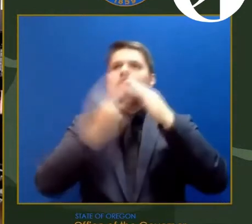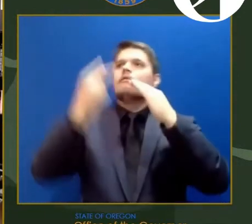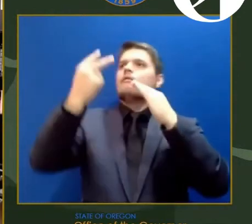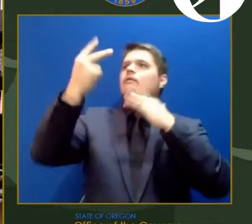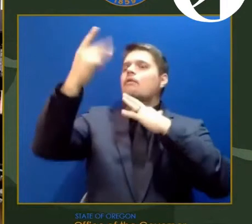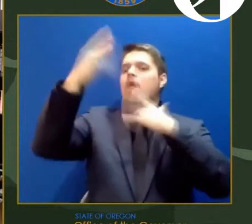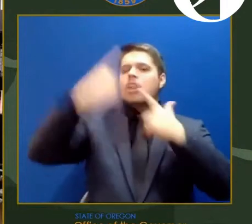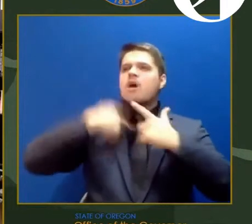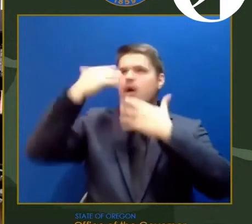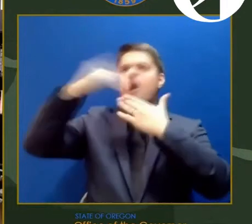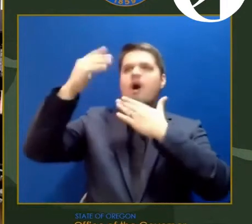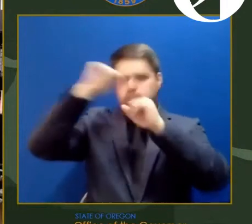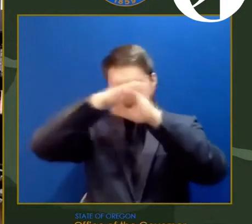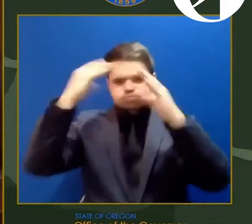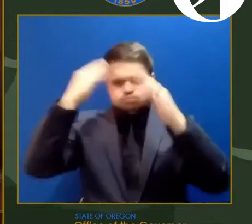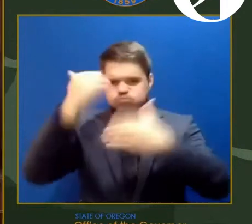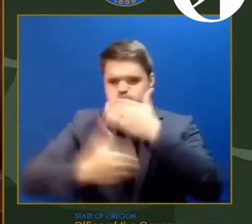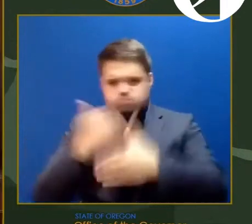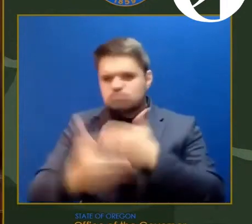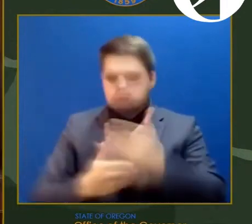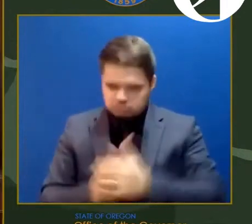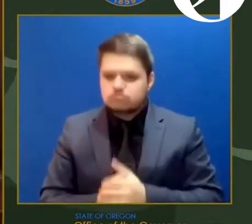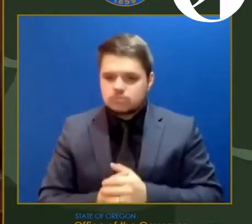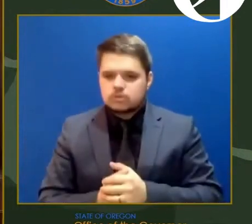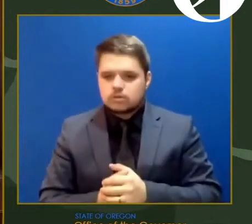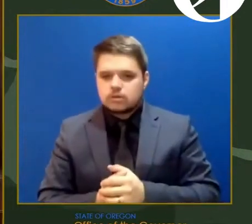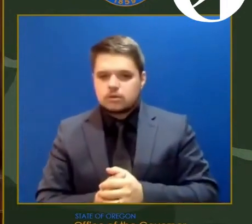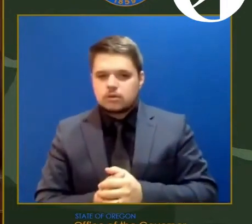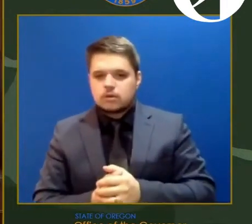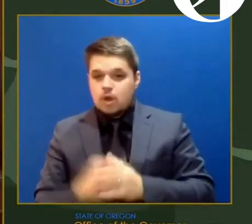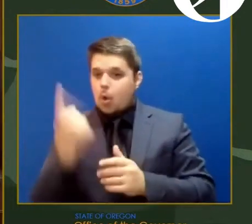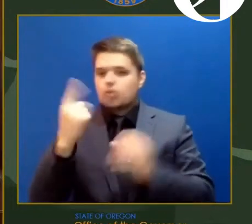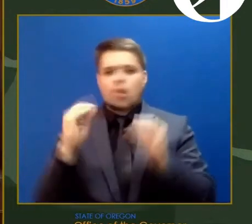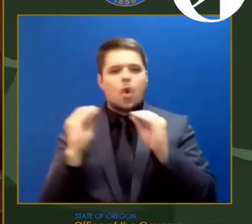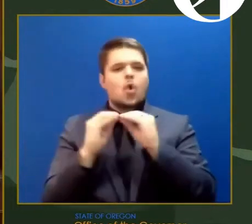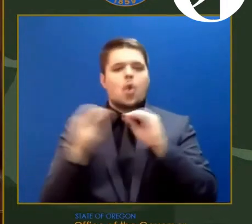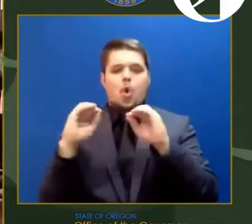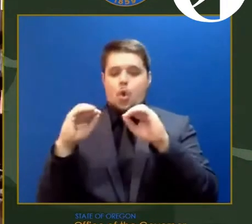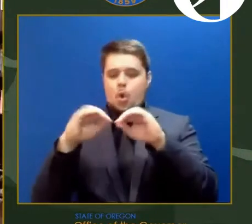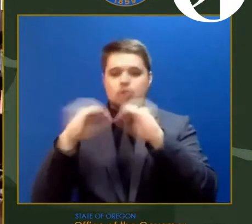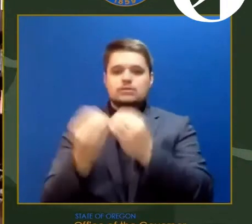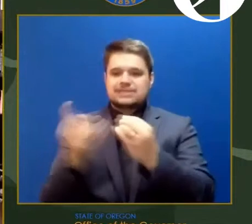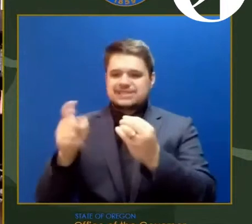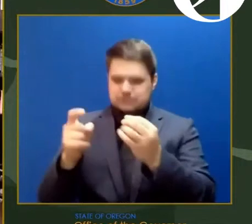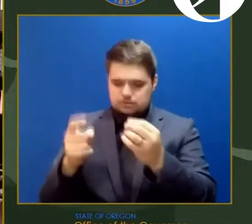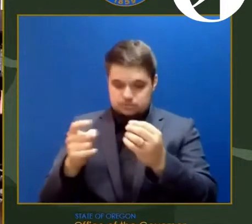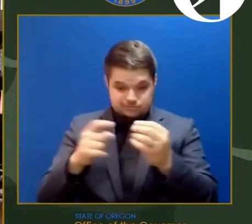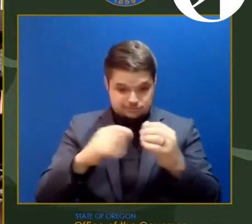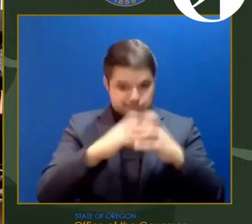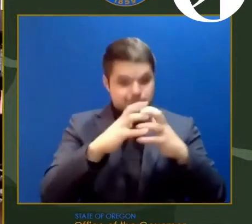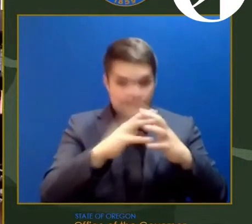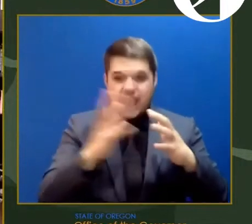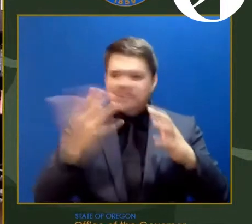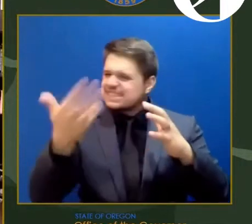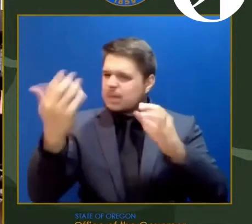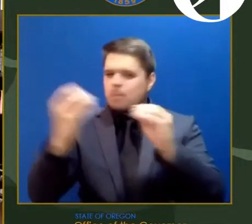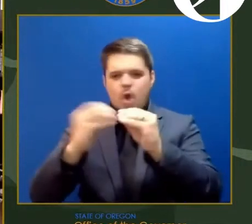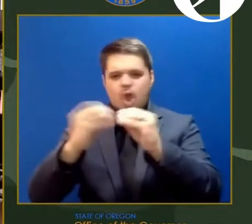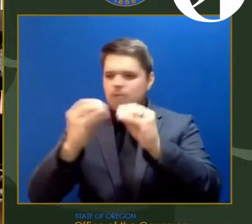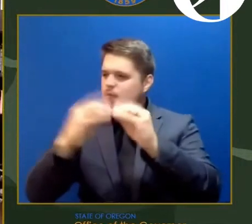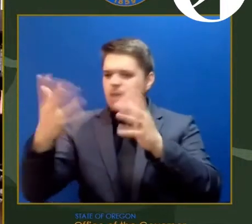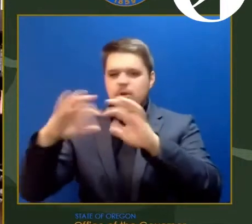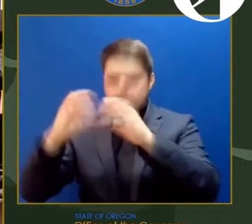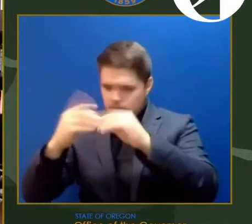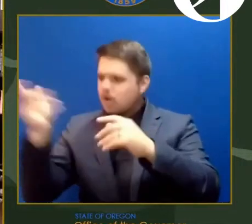develop more affordable housing options that are accessible to people with conviction histories. A criminal history shouldn't be a lifelong